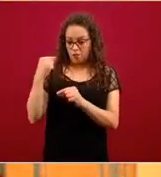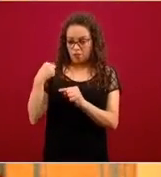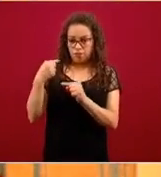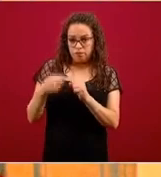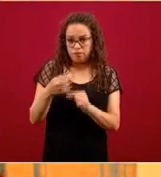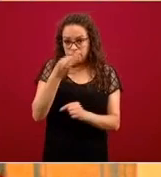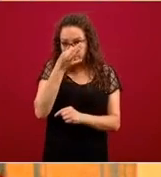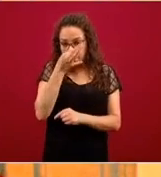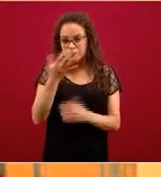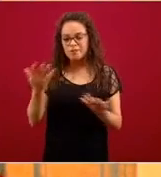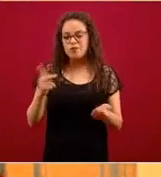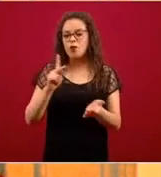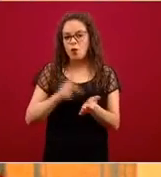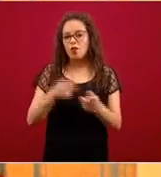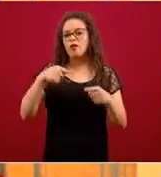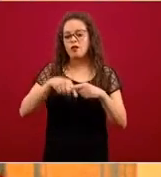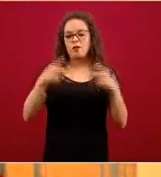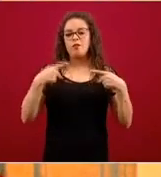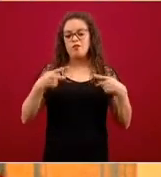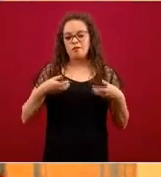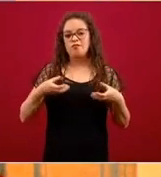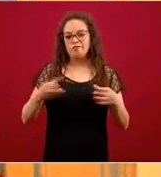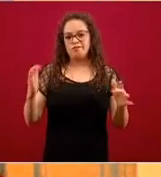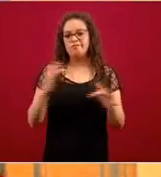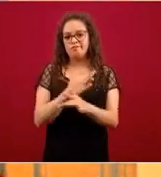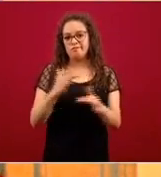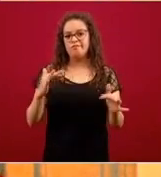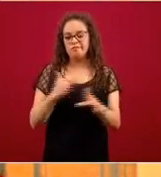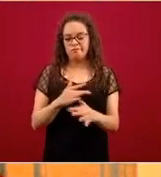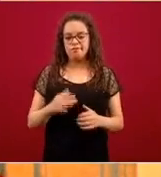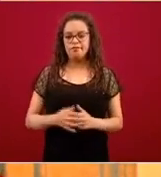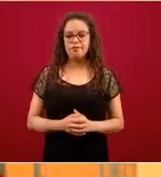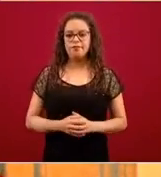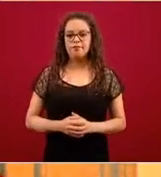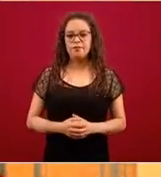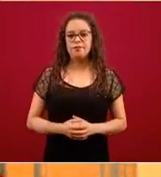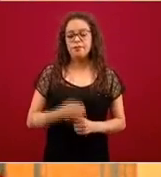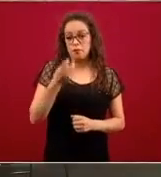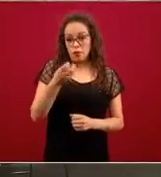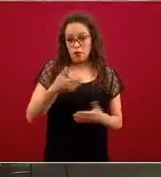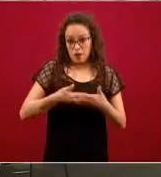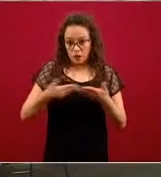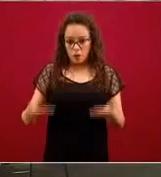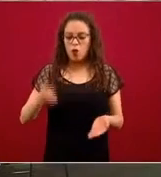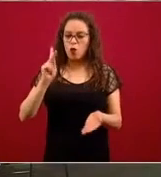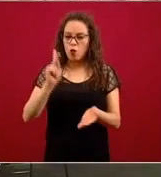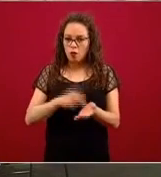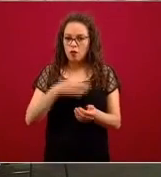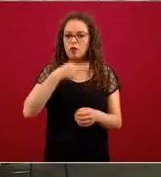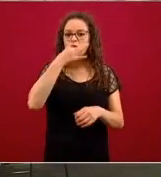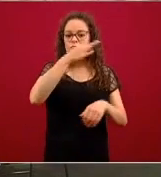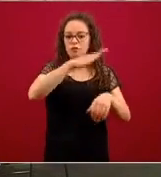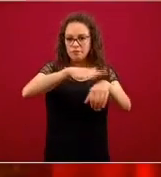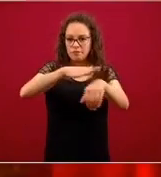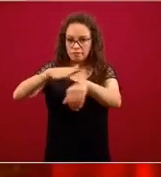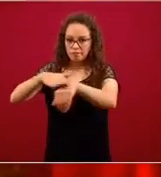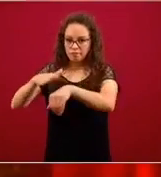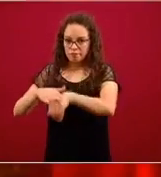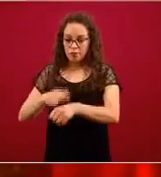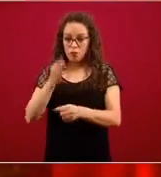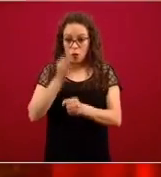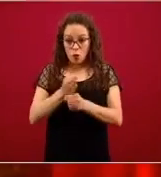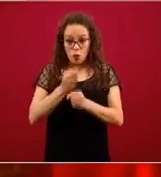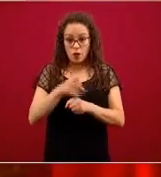the mobility levels. And the important thing is both the national and the state data shows